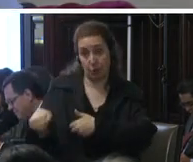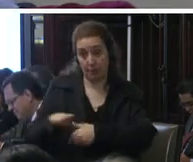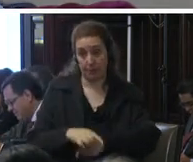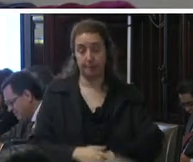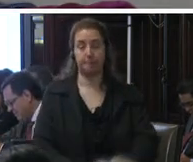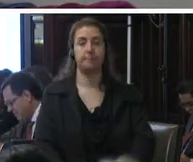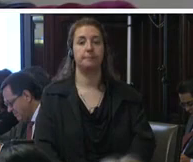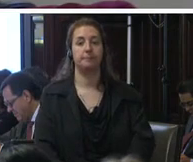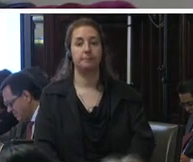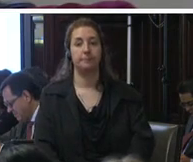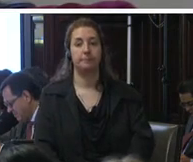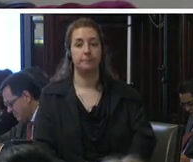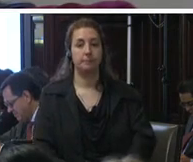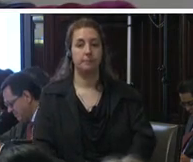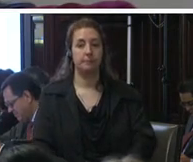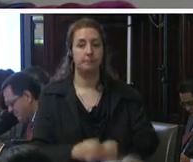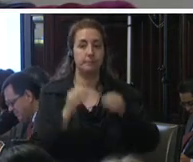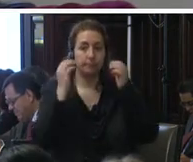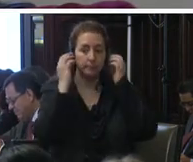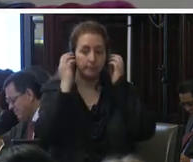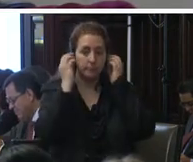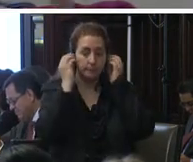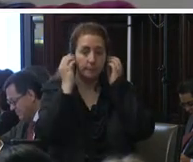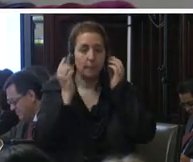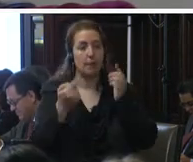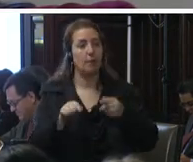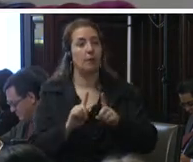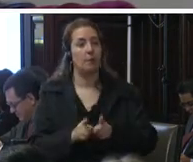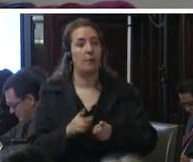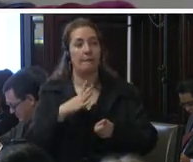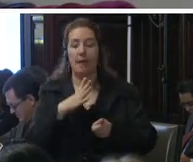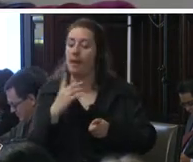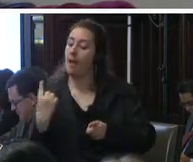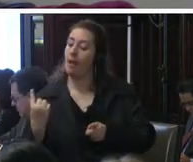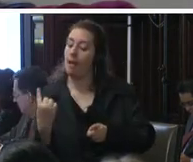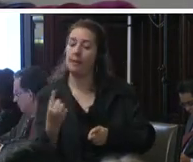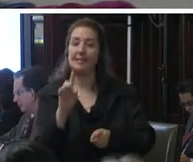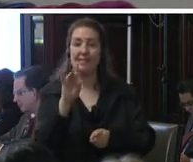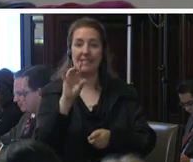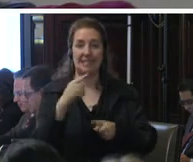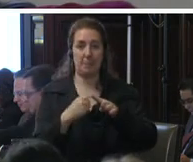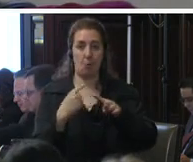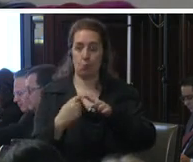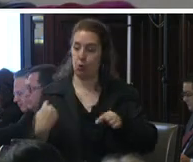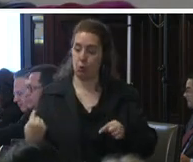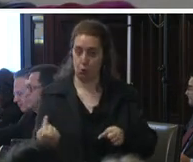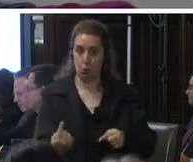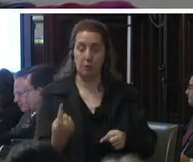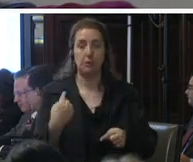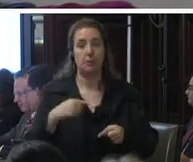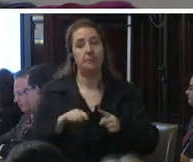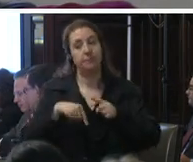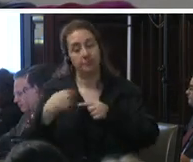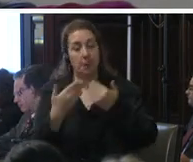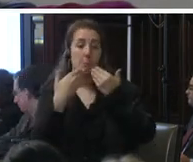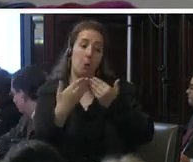each side will speak for 15 minutes and then we will have questions or comments from the country rapporteur and